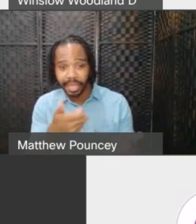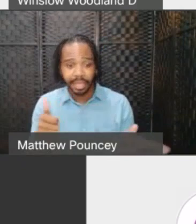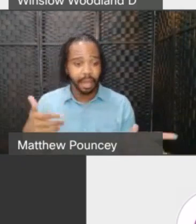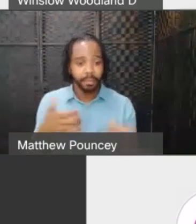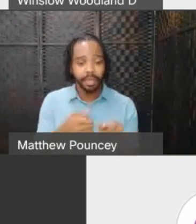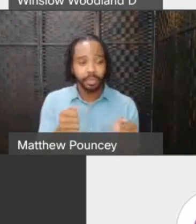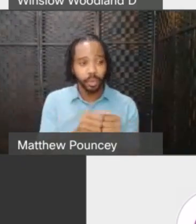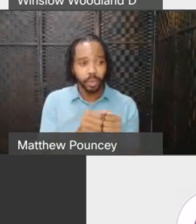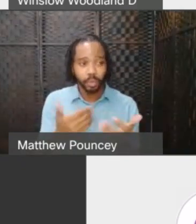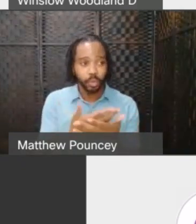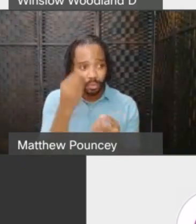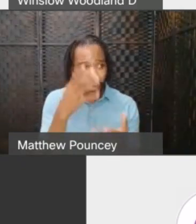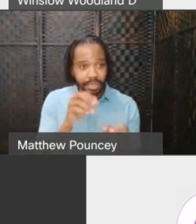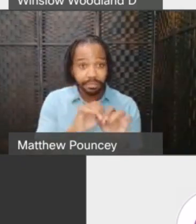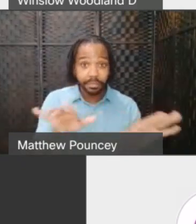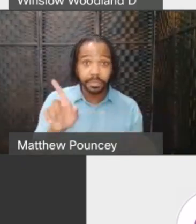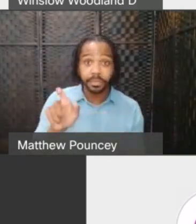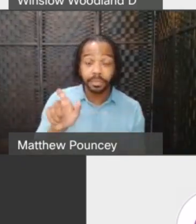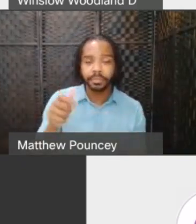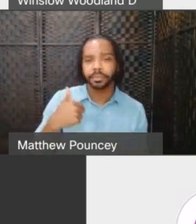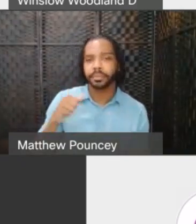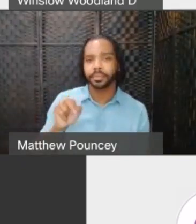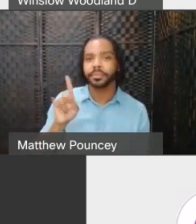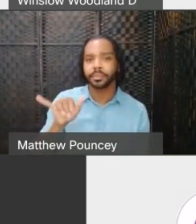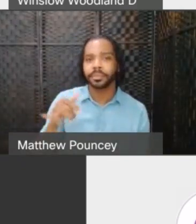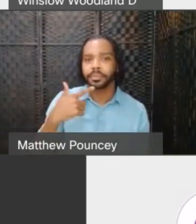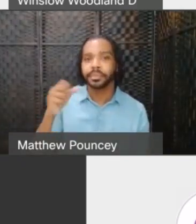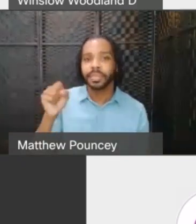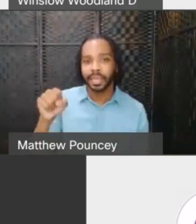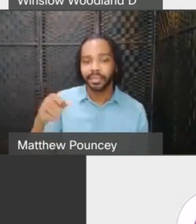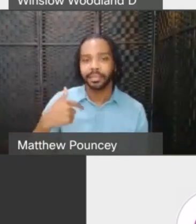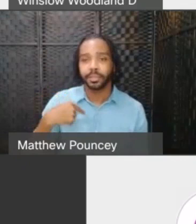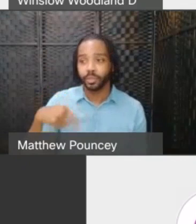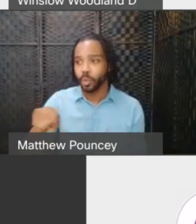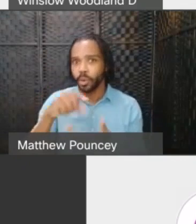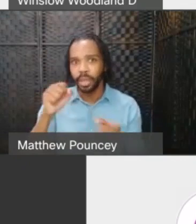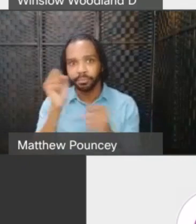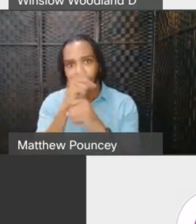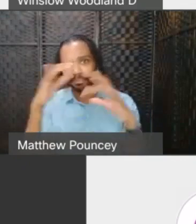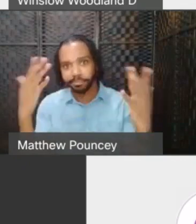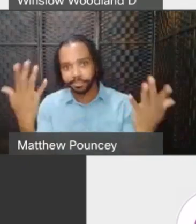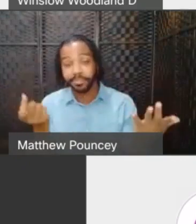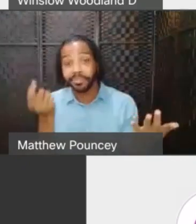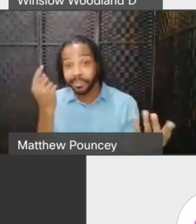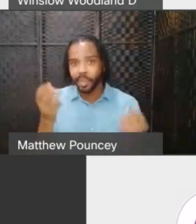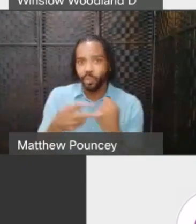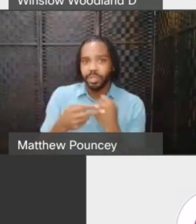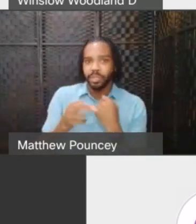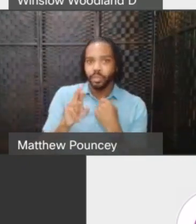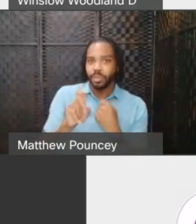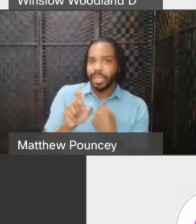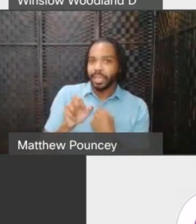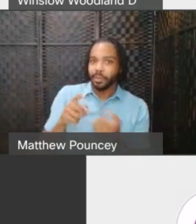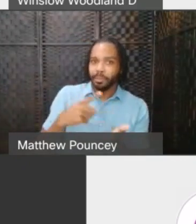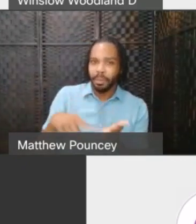transmittal that will go out? So yes, as people can imagine, this retainer payment is a little bit more